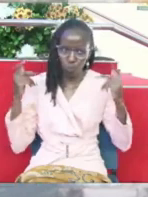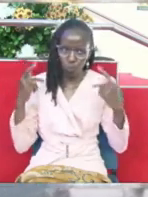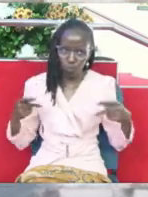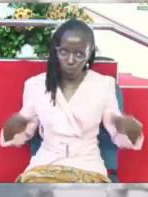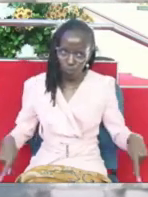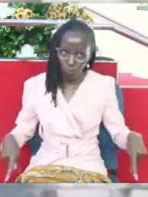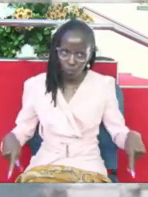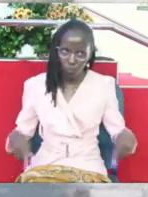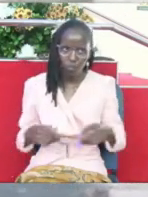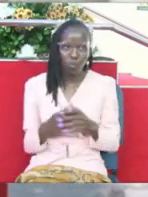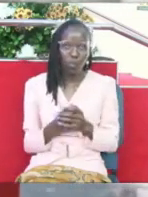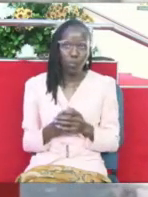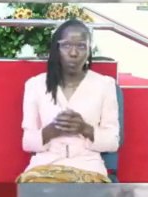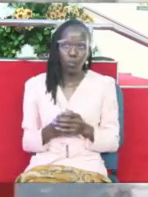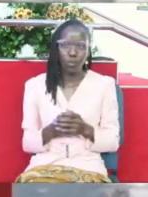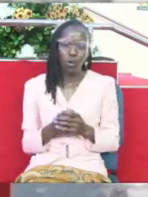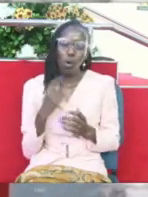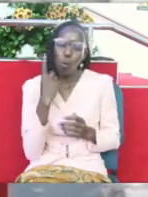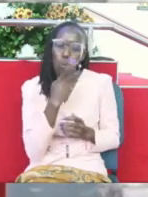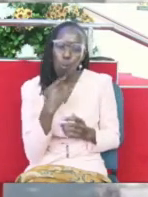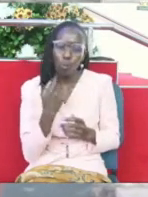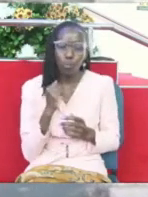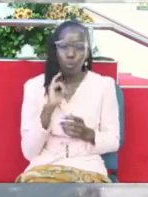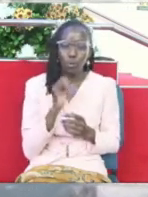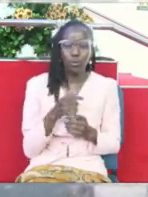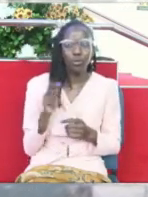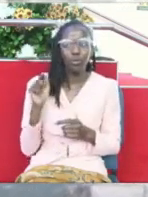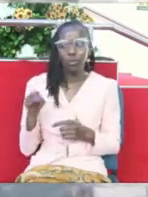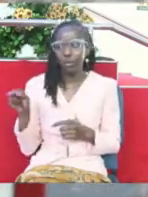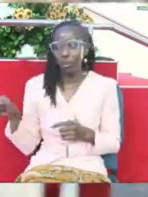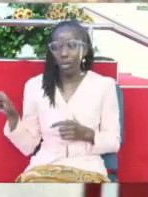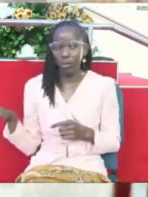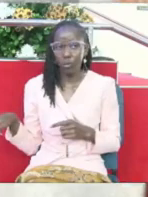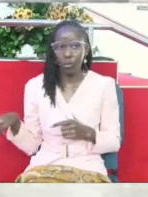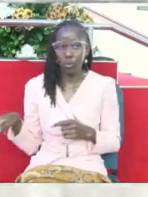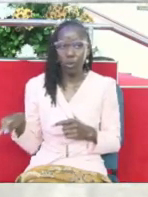the armies of the Lord?" Ambaye anaogofya majeshi ya Bwana. "What will be